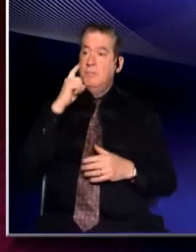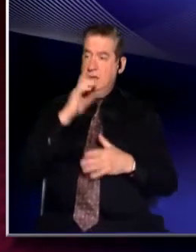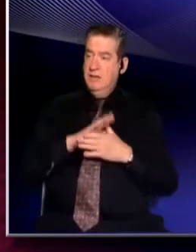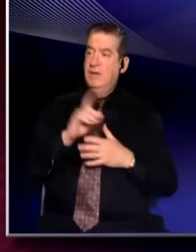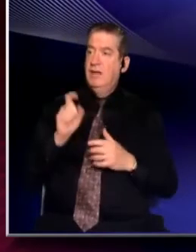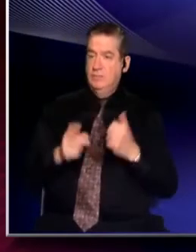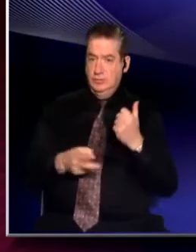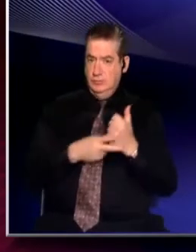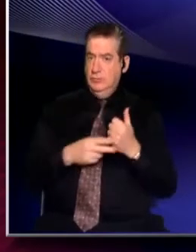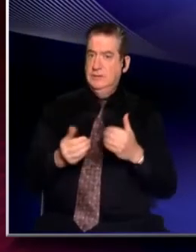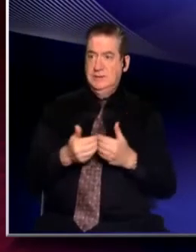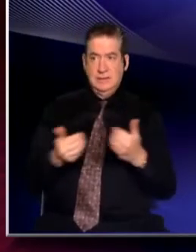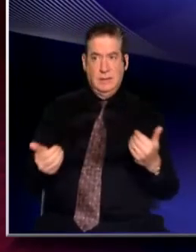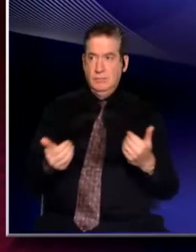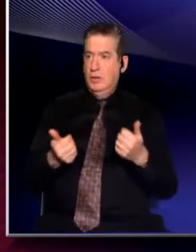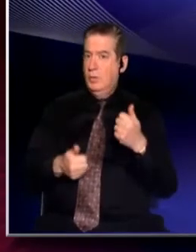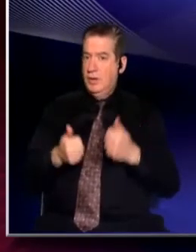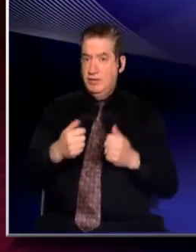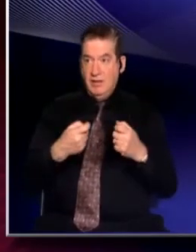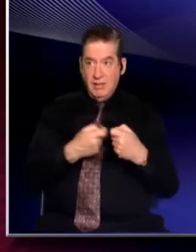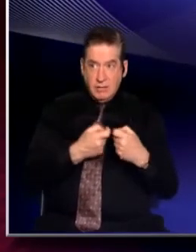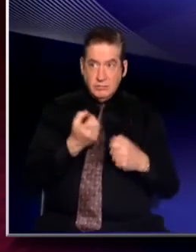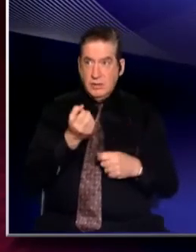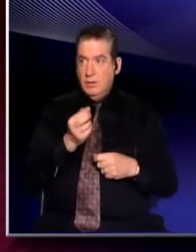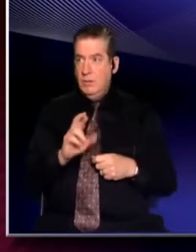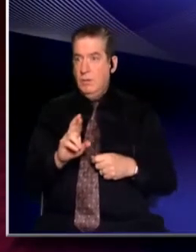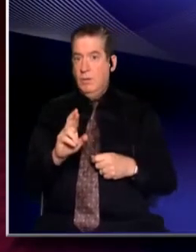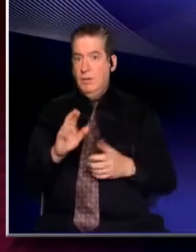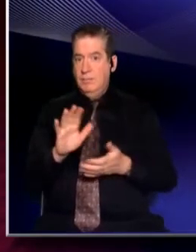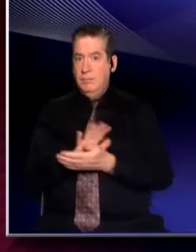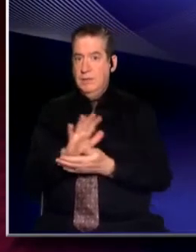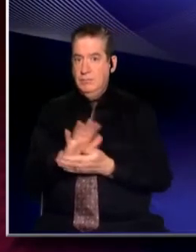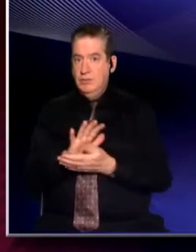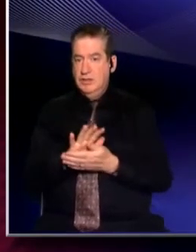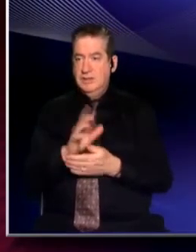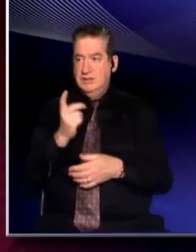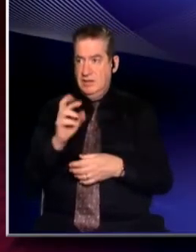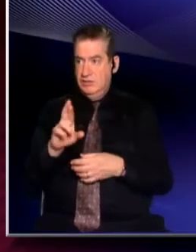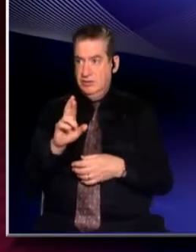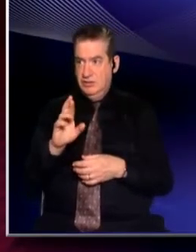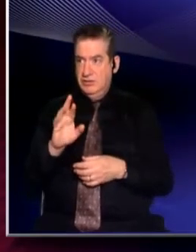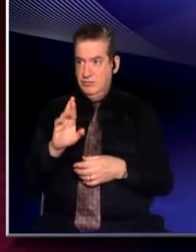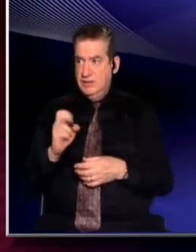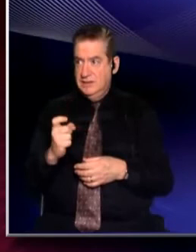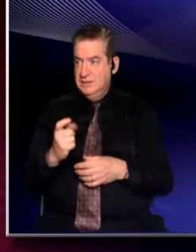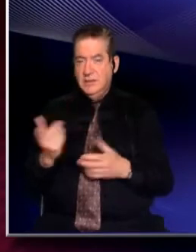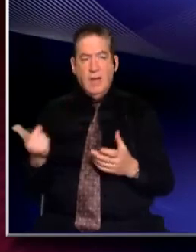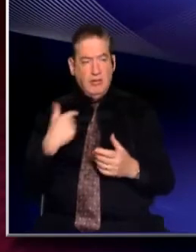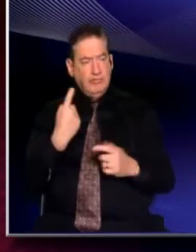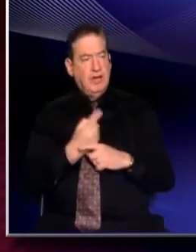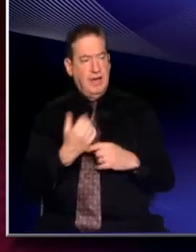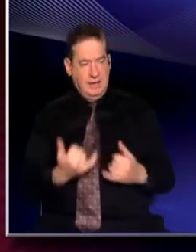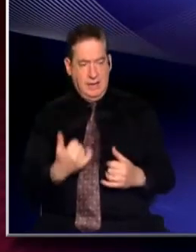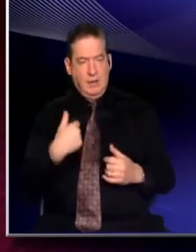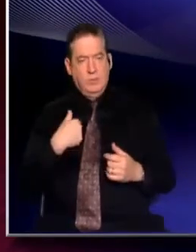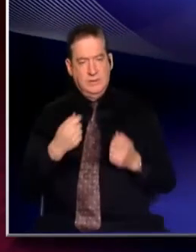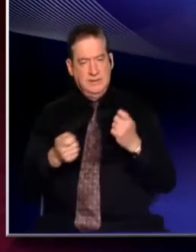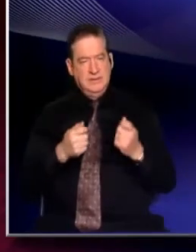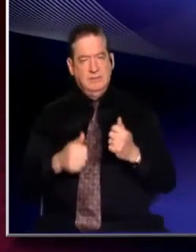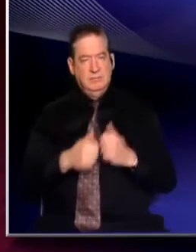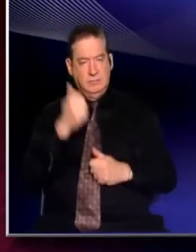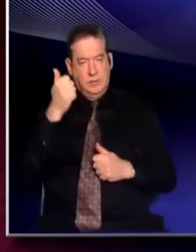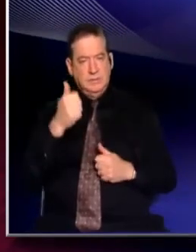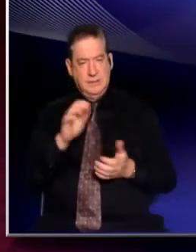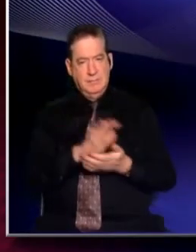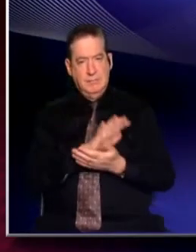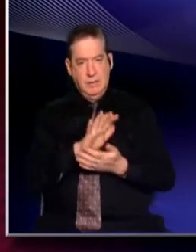it separately, whether it would be electronic or paper. Dr. Rex? Right now, we deal predominantly in paper, so